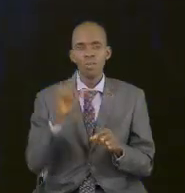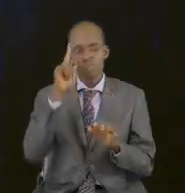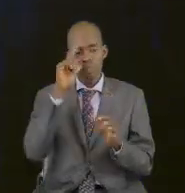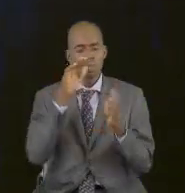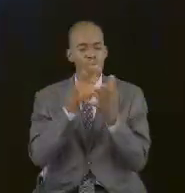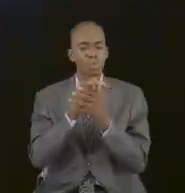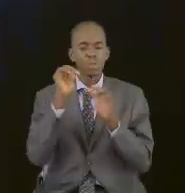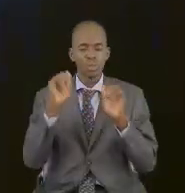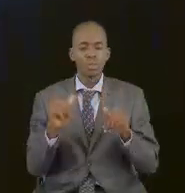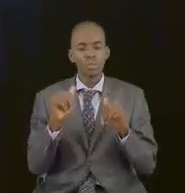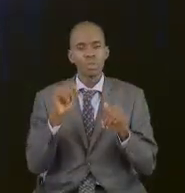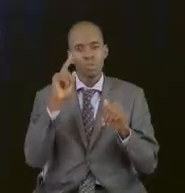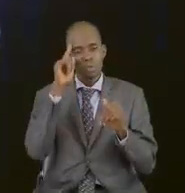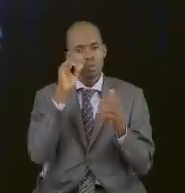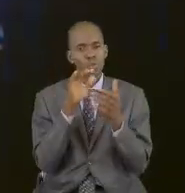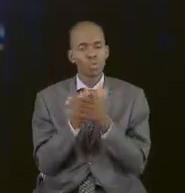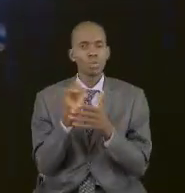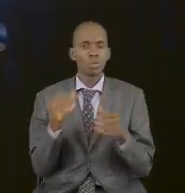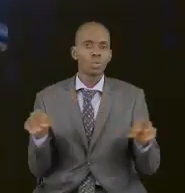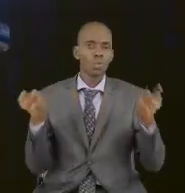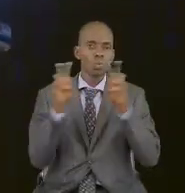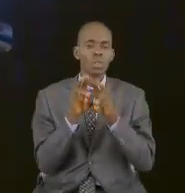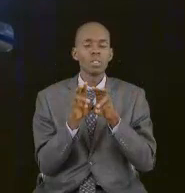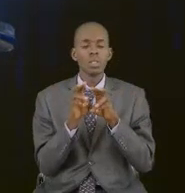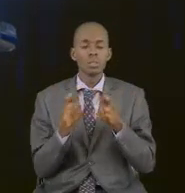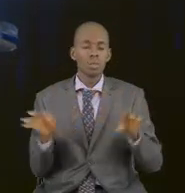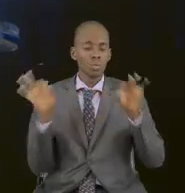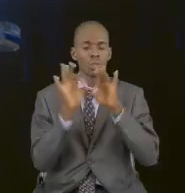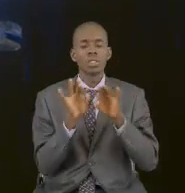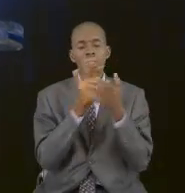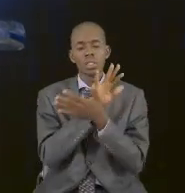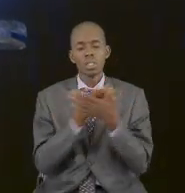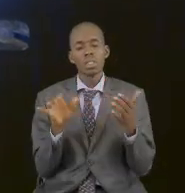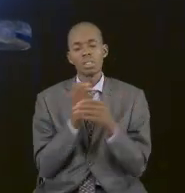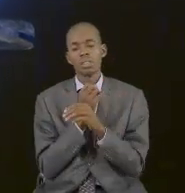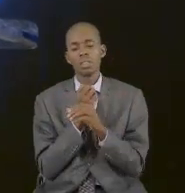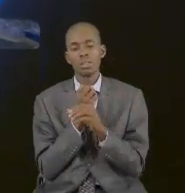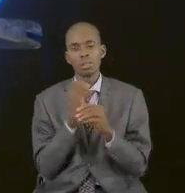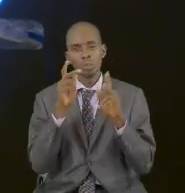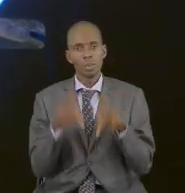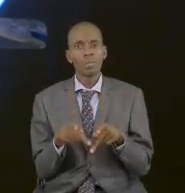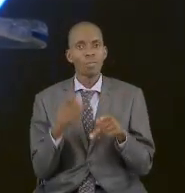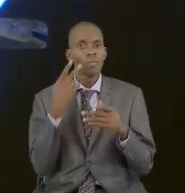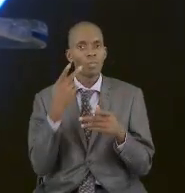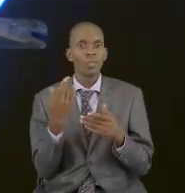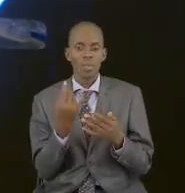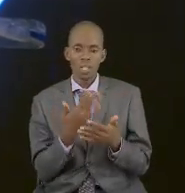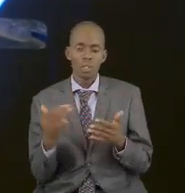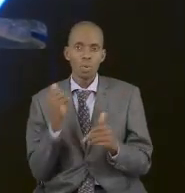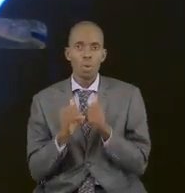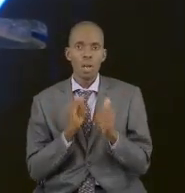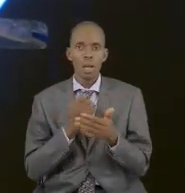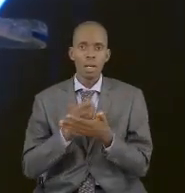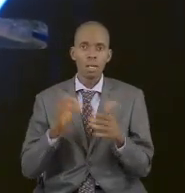trustworthy, clean saints. Now, the things which I write unto you, behold,